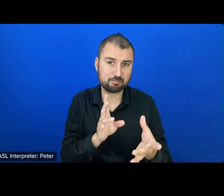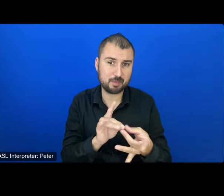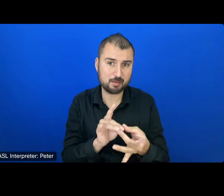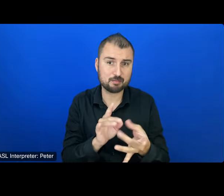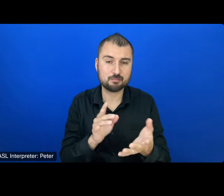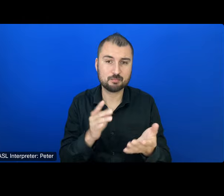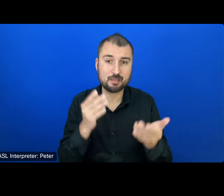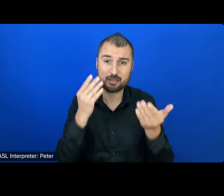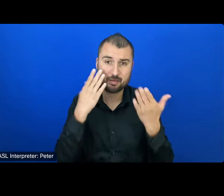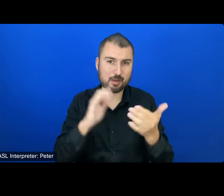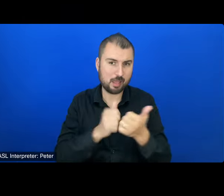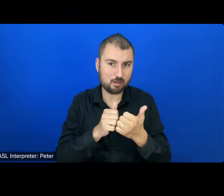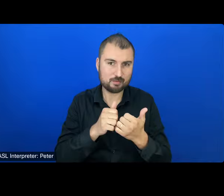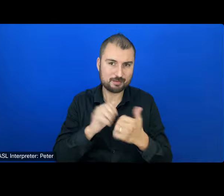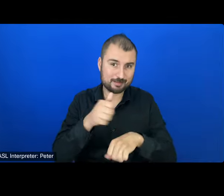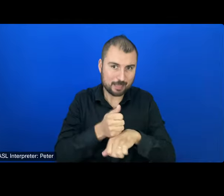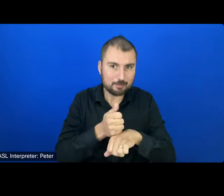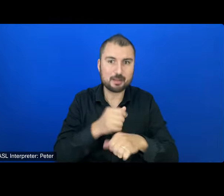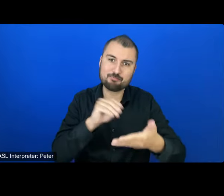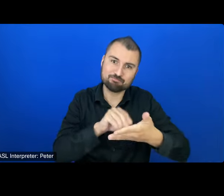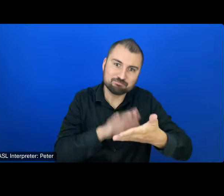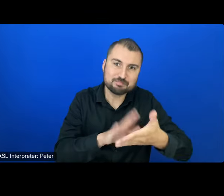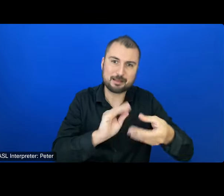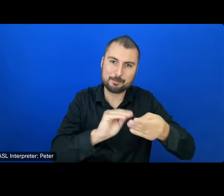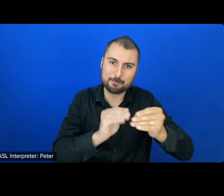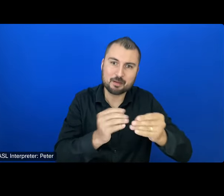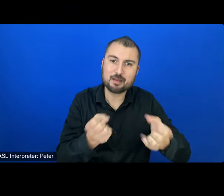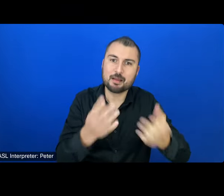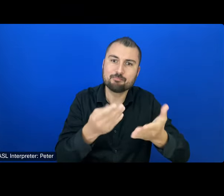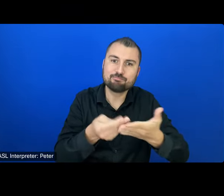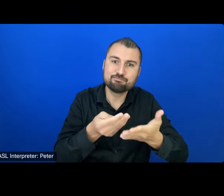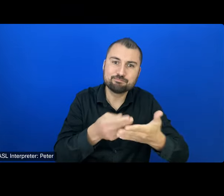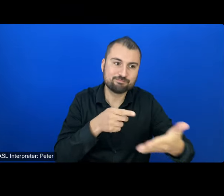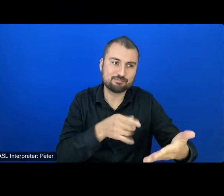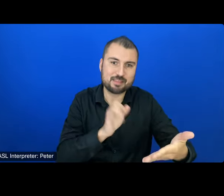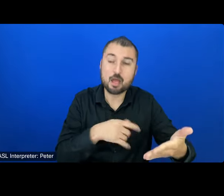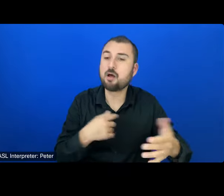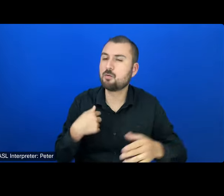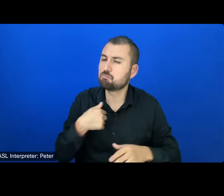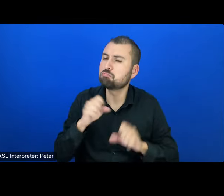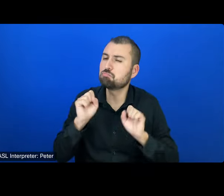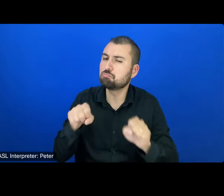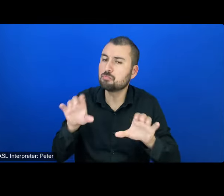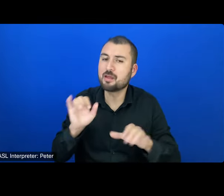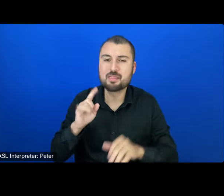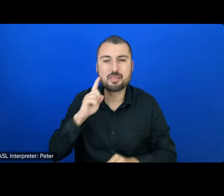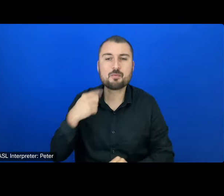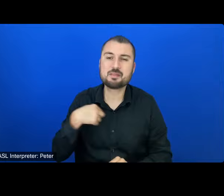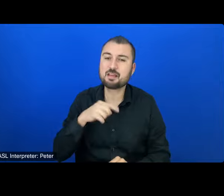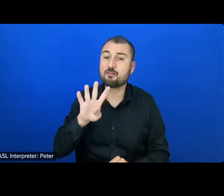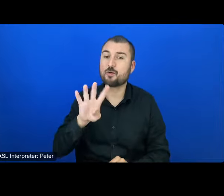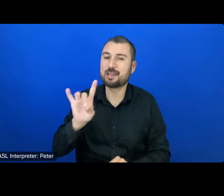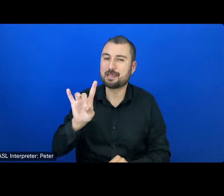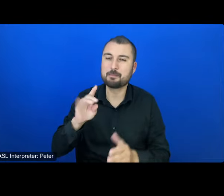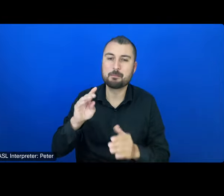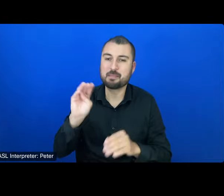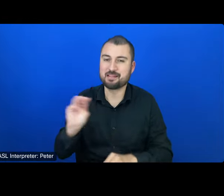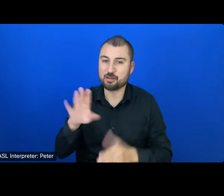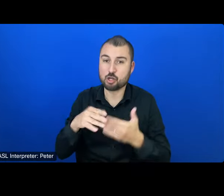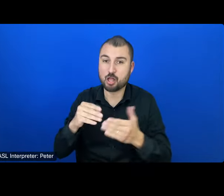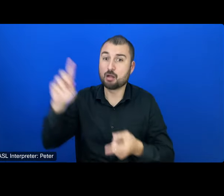put dollars on that one at that point. We can definitely think about that. I mean, we think of it as, you know, the $48 million just got reduced to a